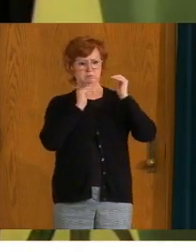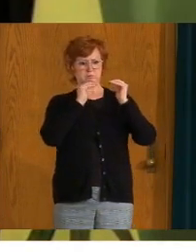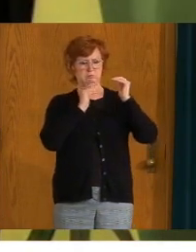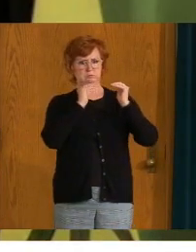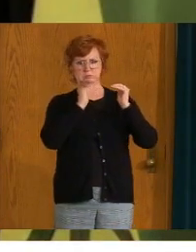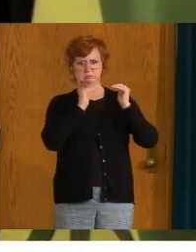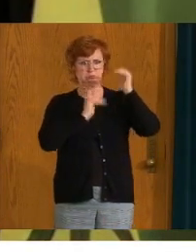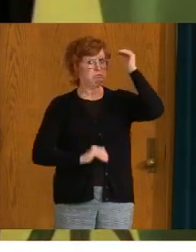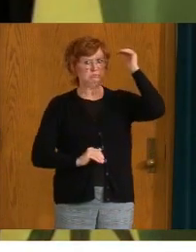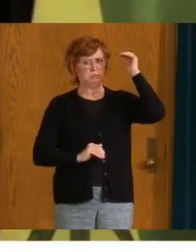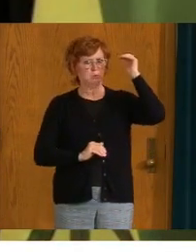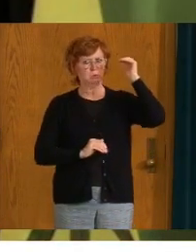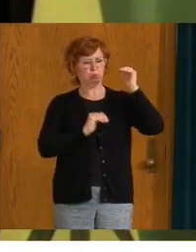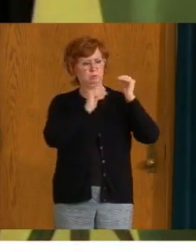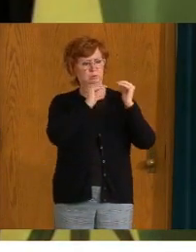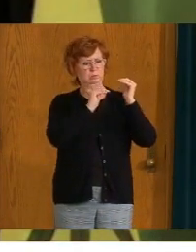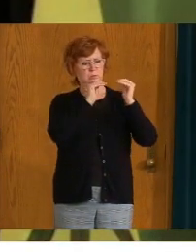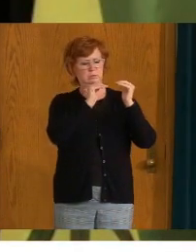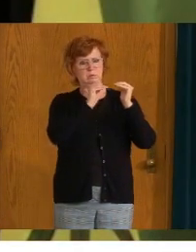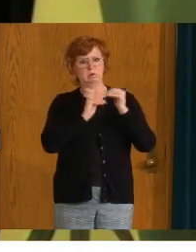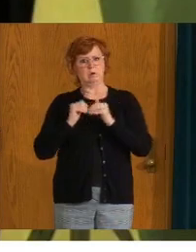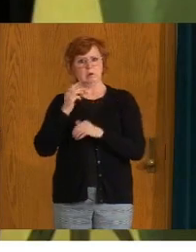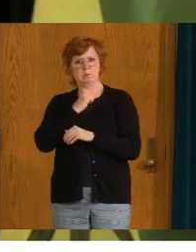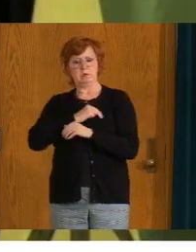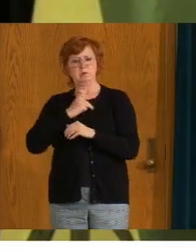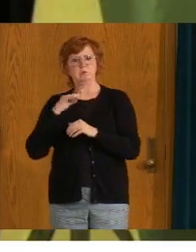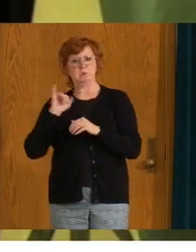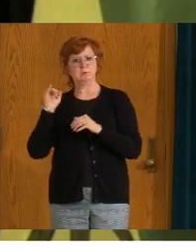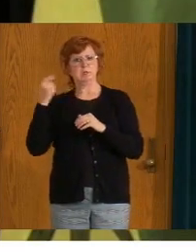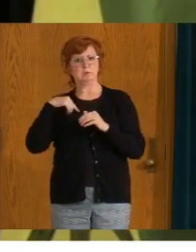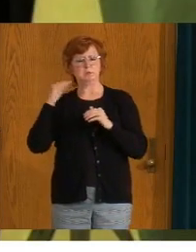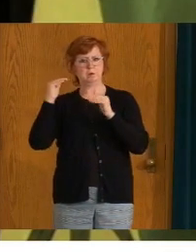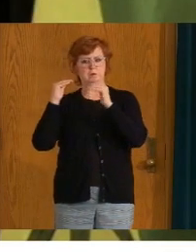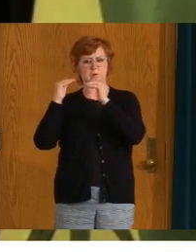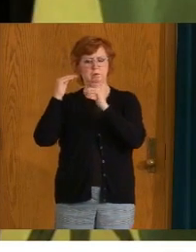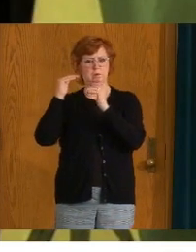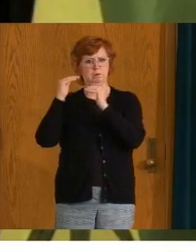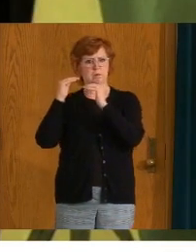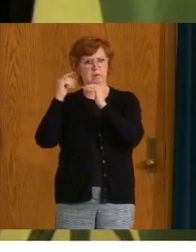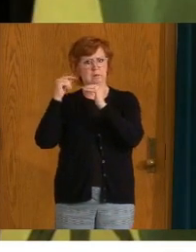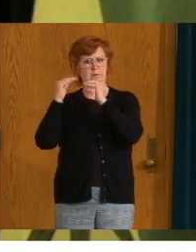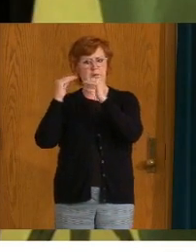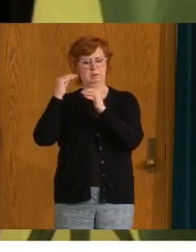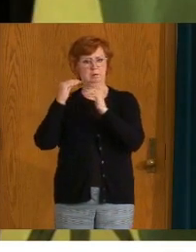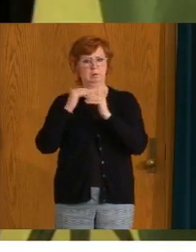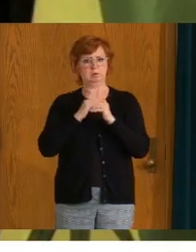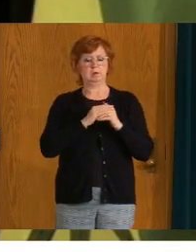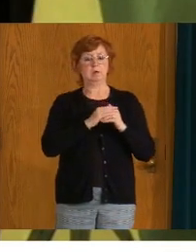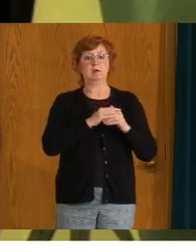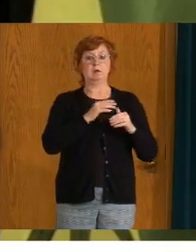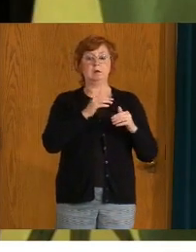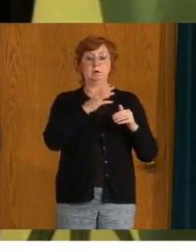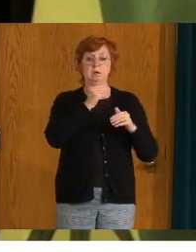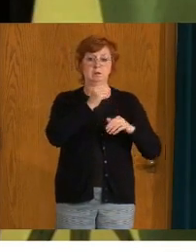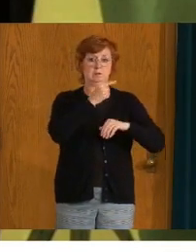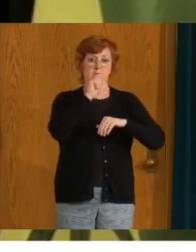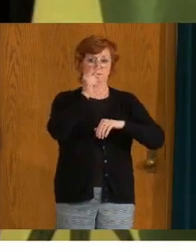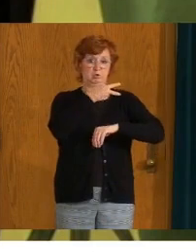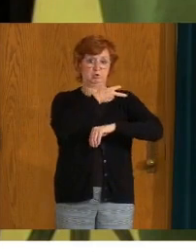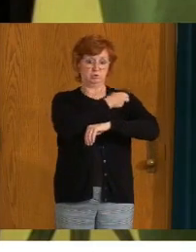as well, and ahead of about the same as Alberta on our second dose strategy. And so we have had a shift in this province